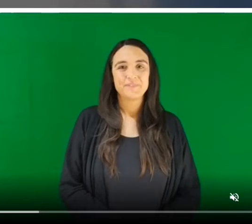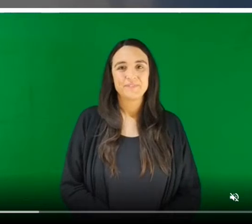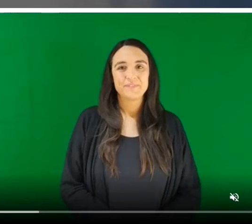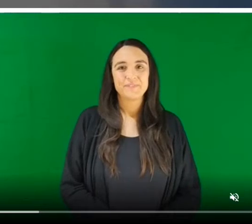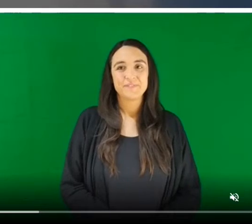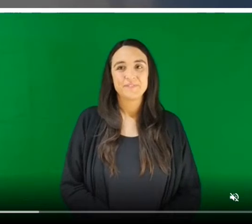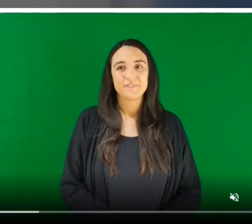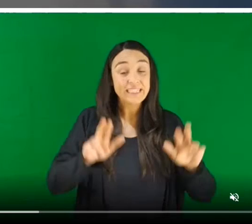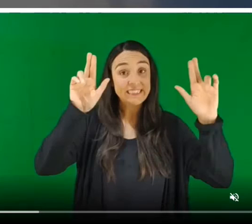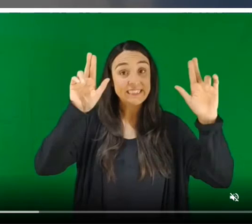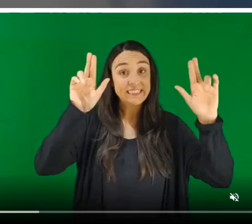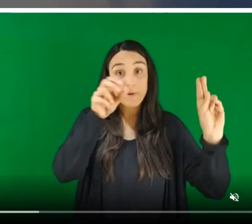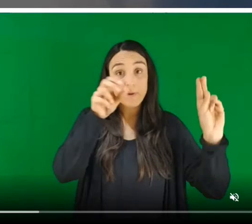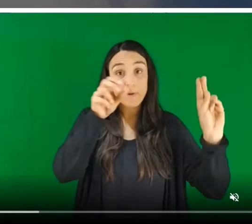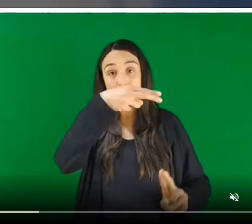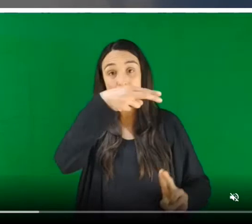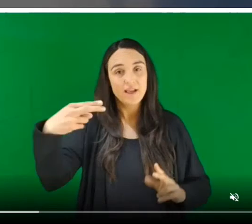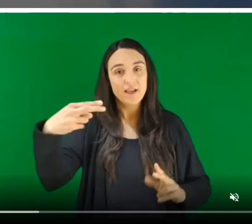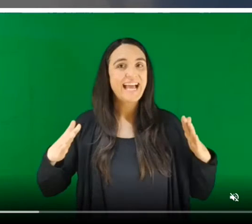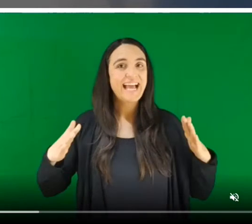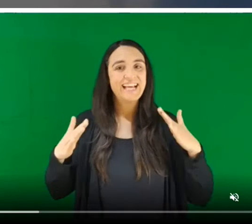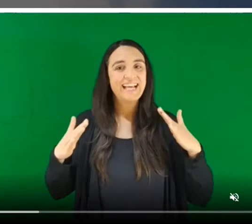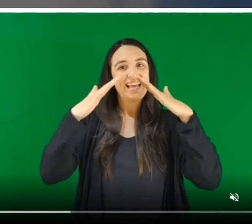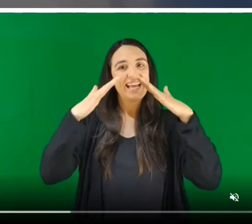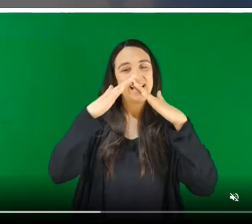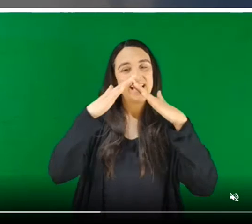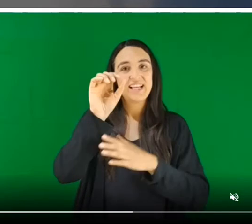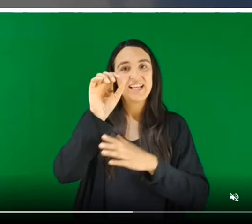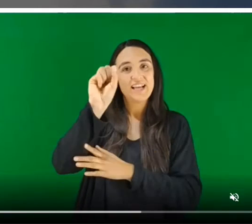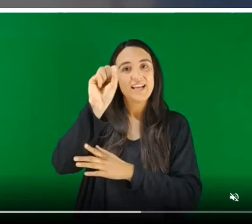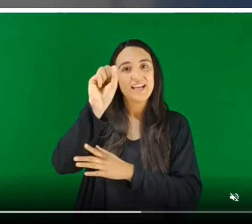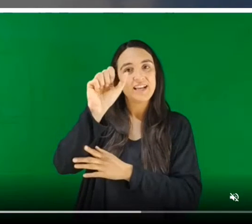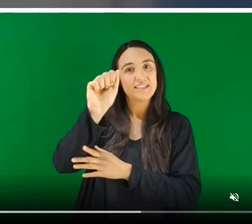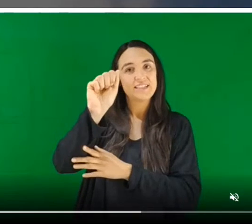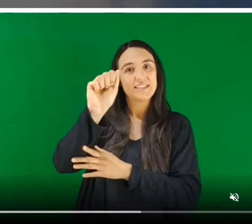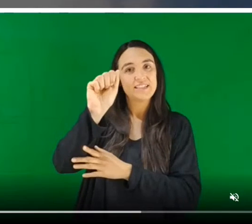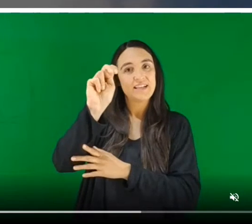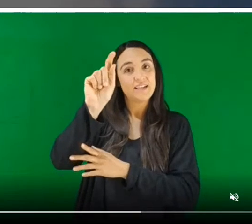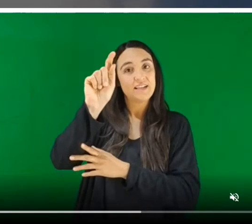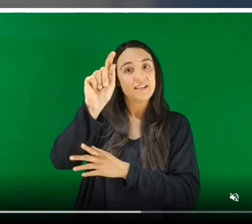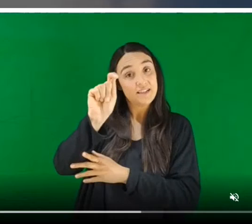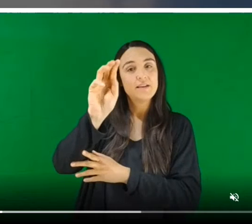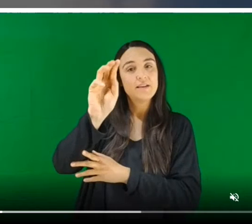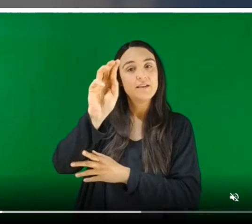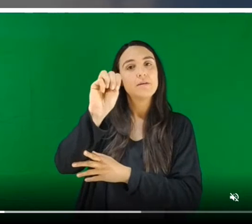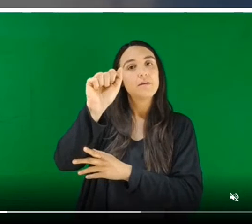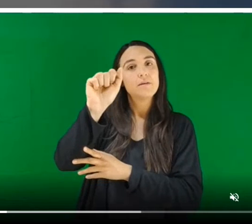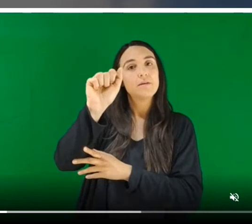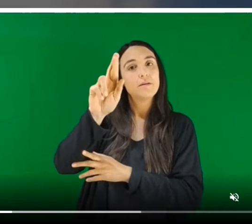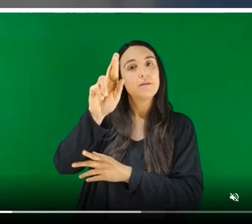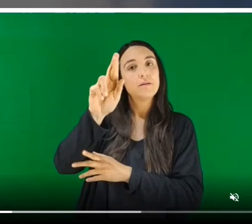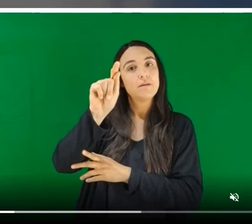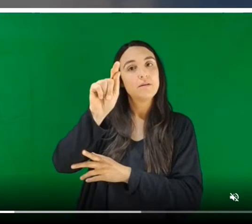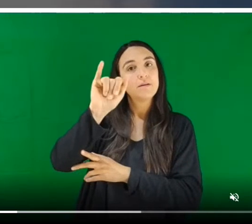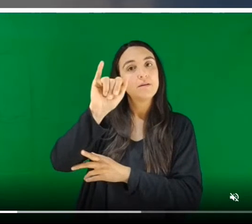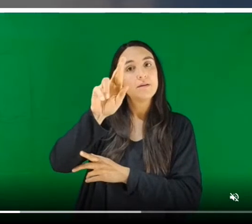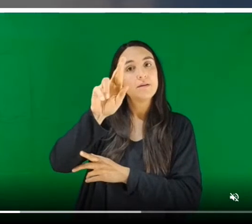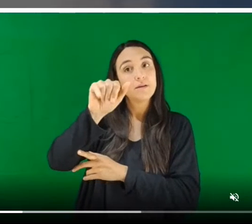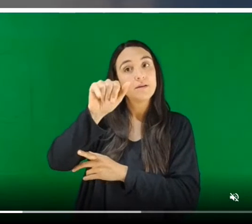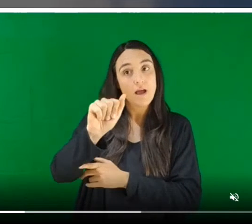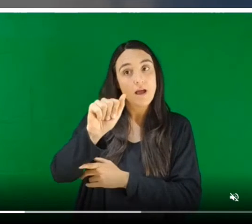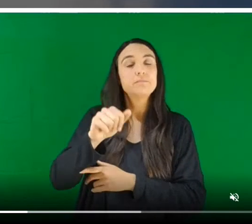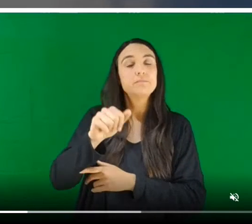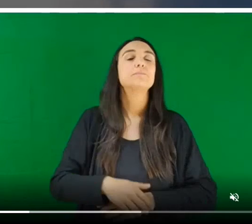next scene from the 360 story with a sign language inside it. So it would be a picture